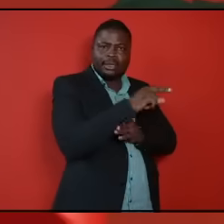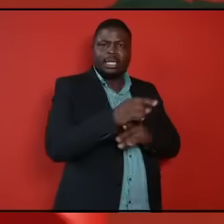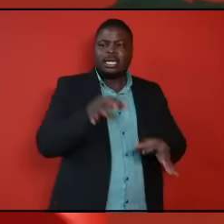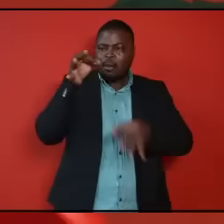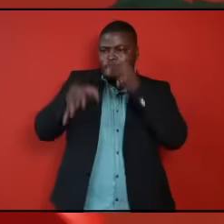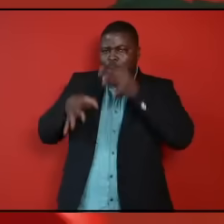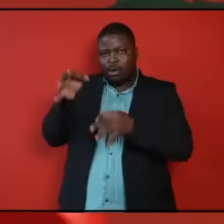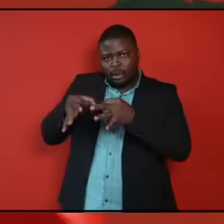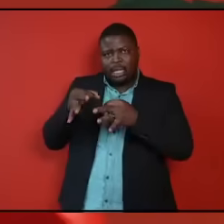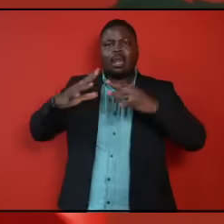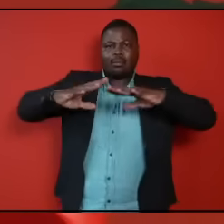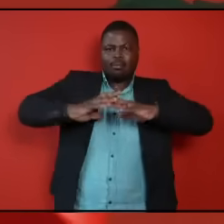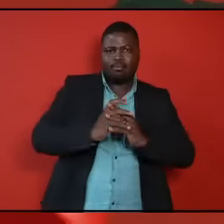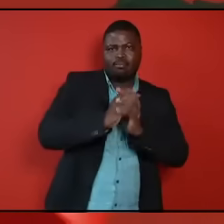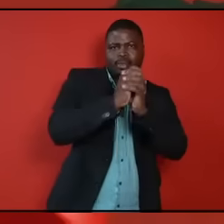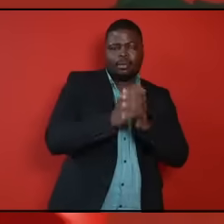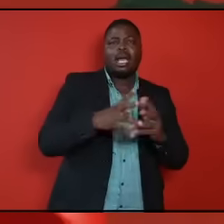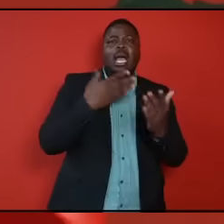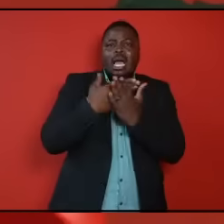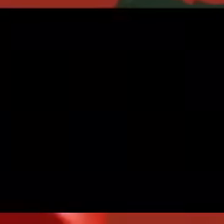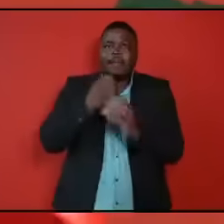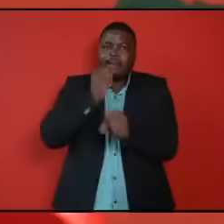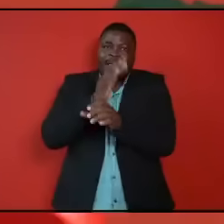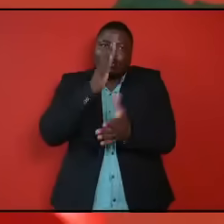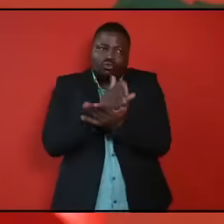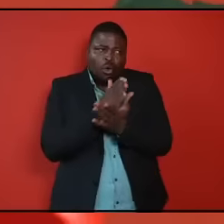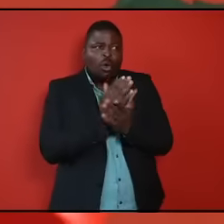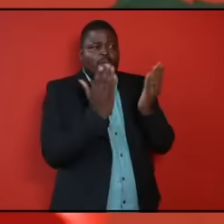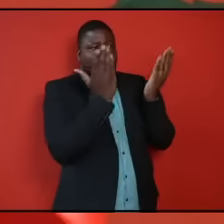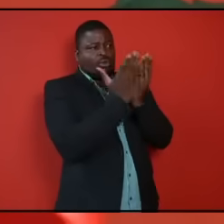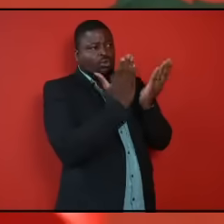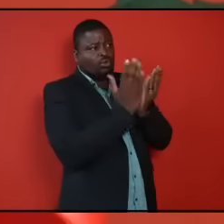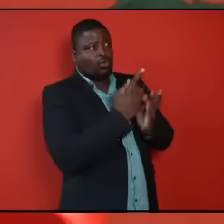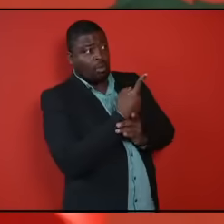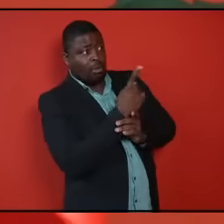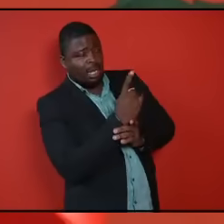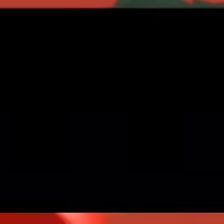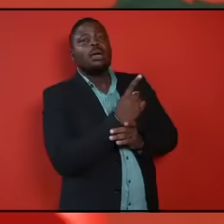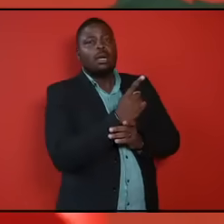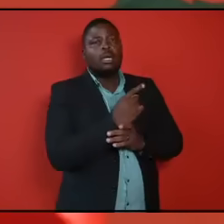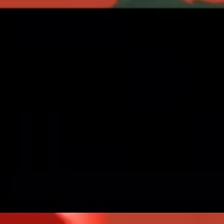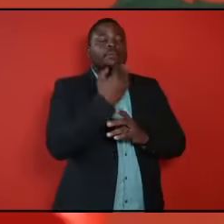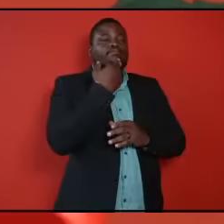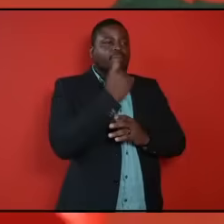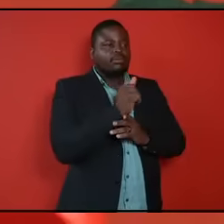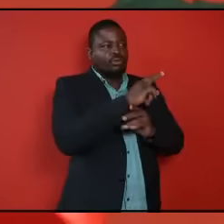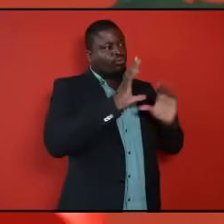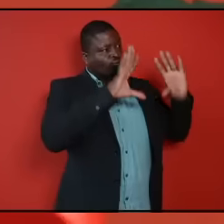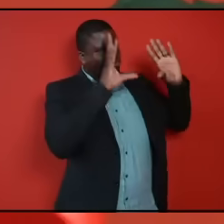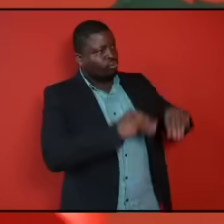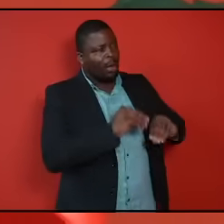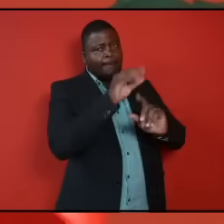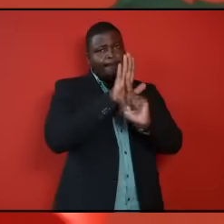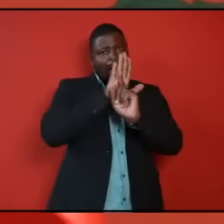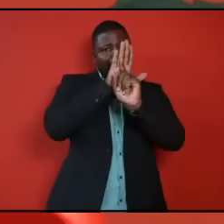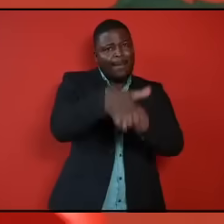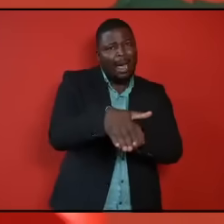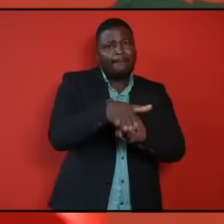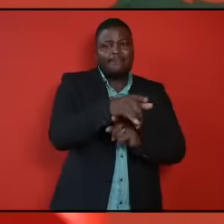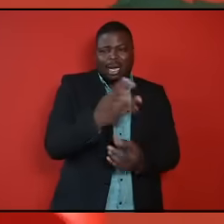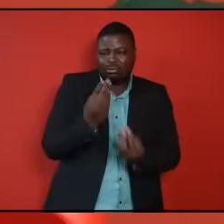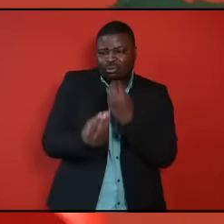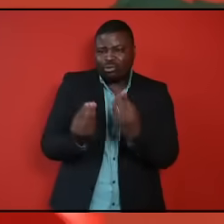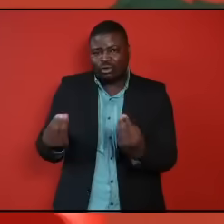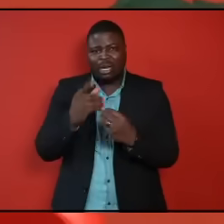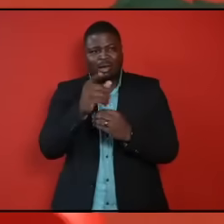EFF forced schools and provincial departments to reverse illegal and discriminatory practices that deny children